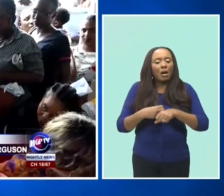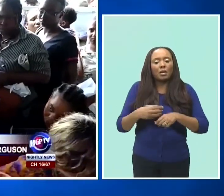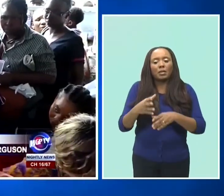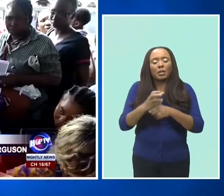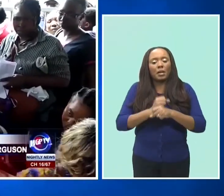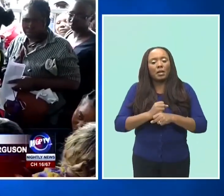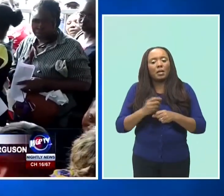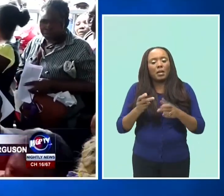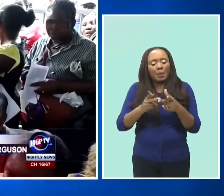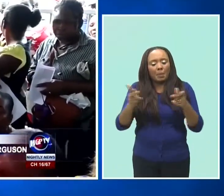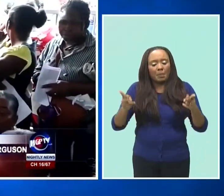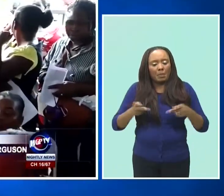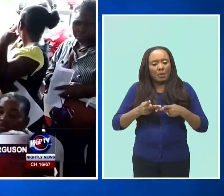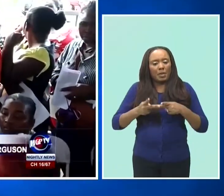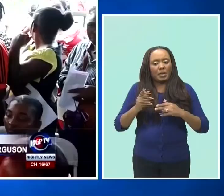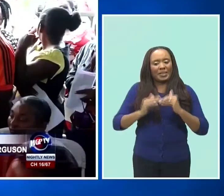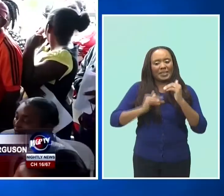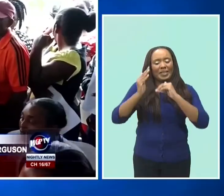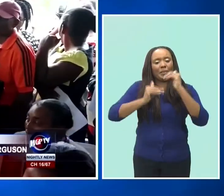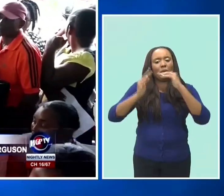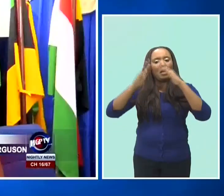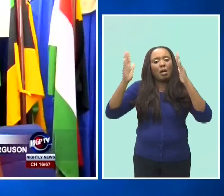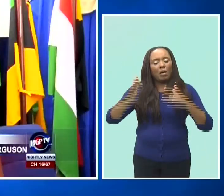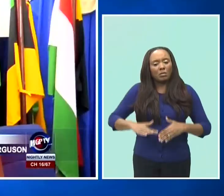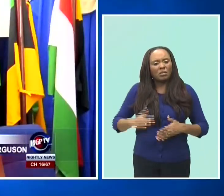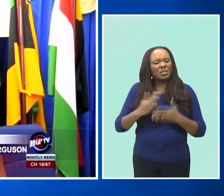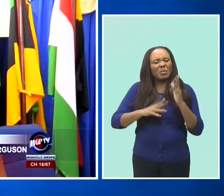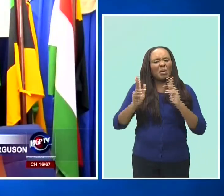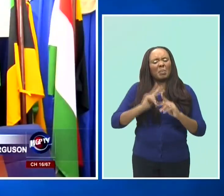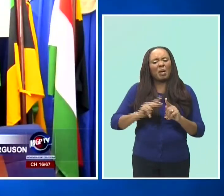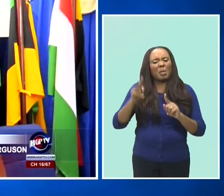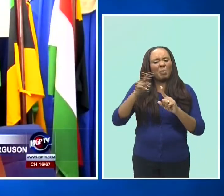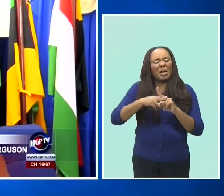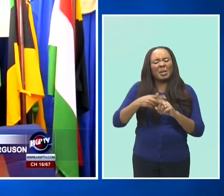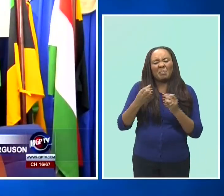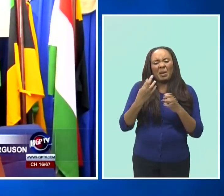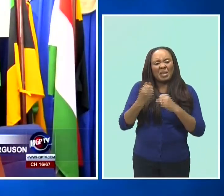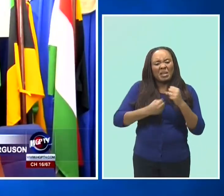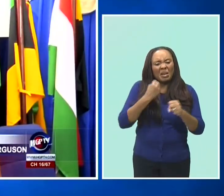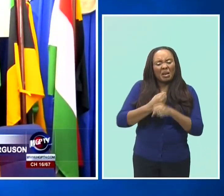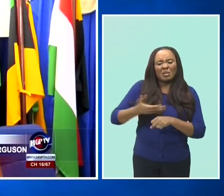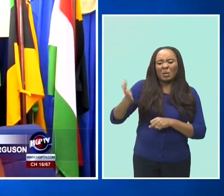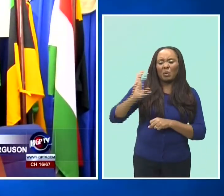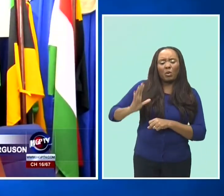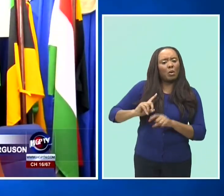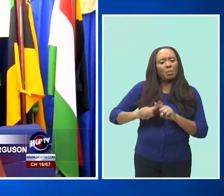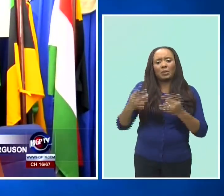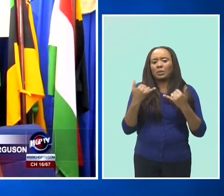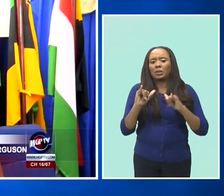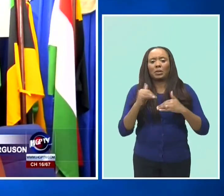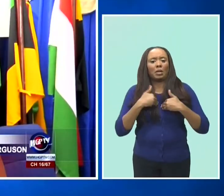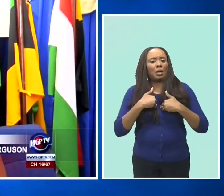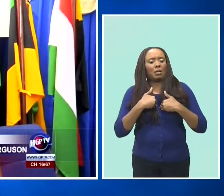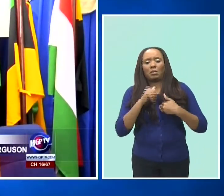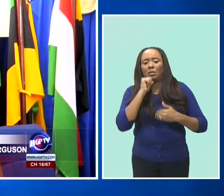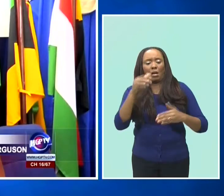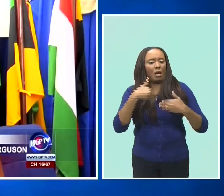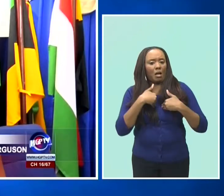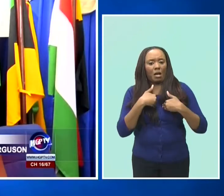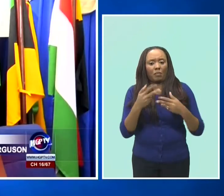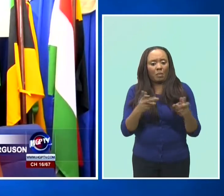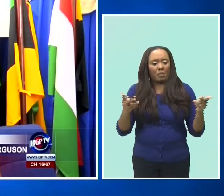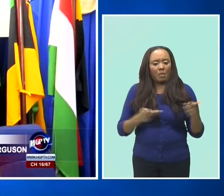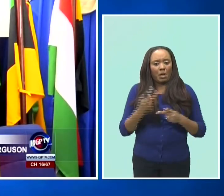though applications were made several years ago. Speaking with Nightly News on Wednesday, newly appointed Housing Minister